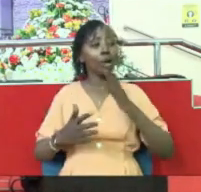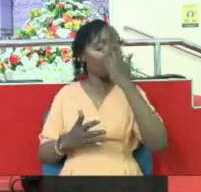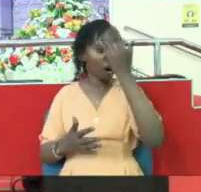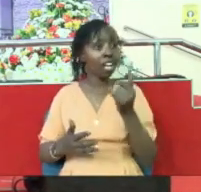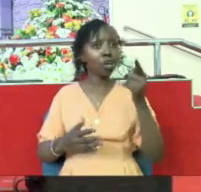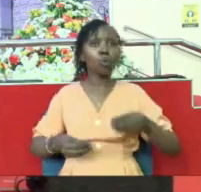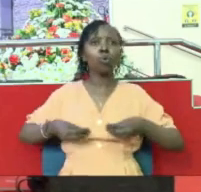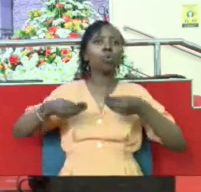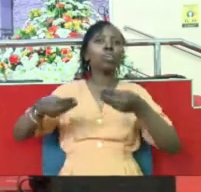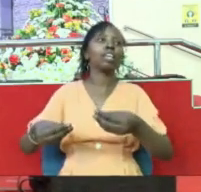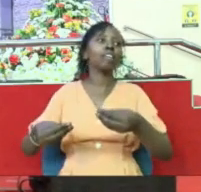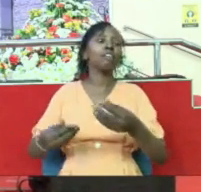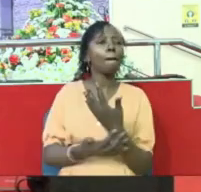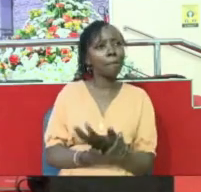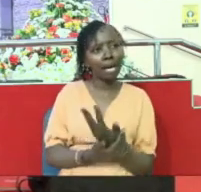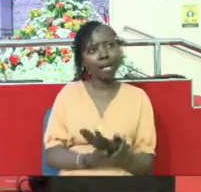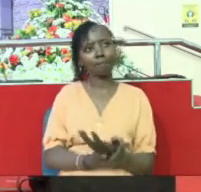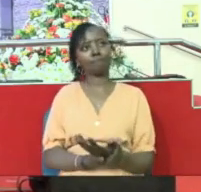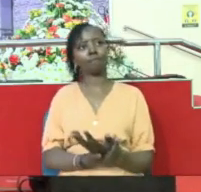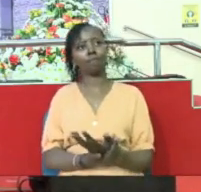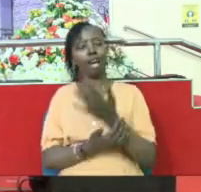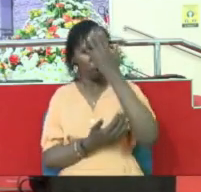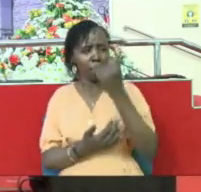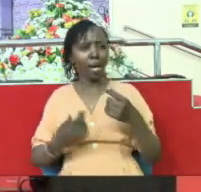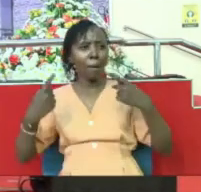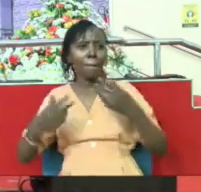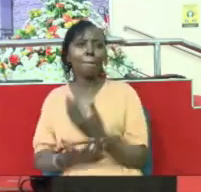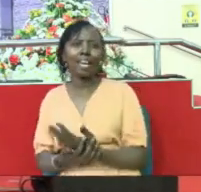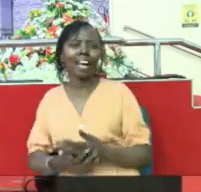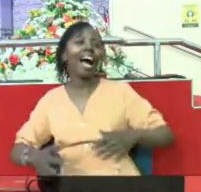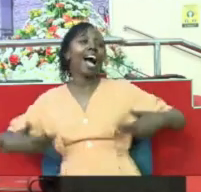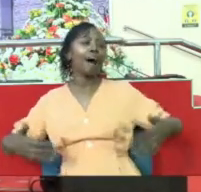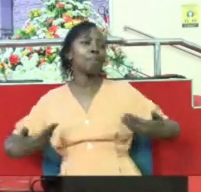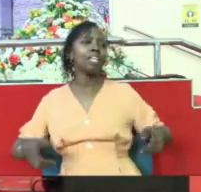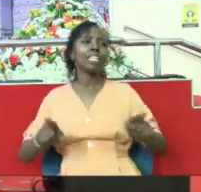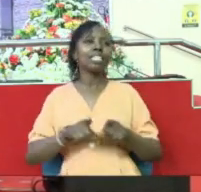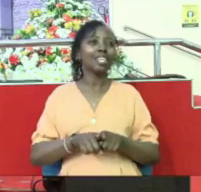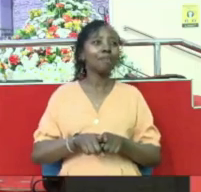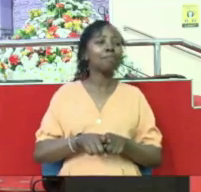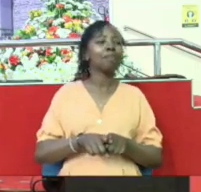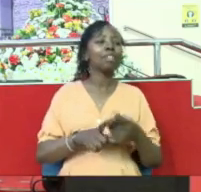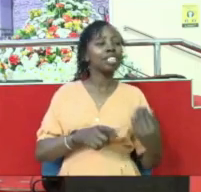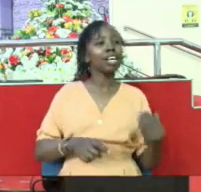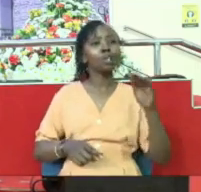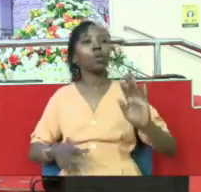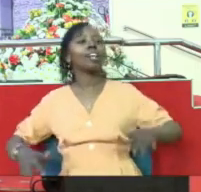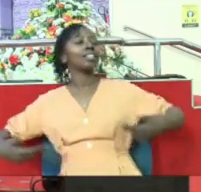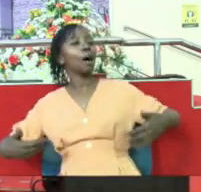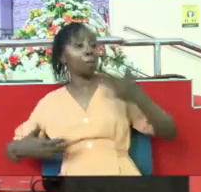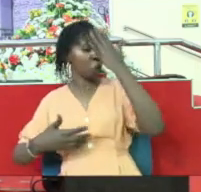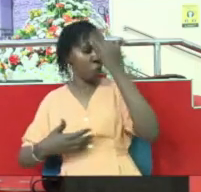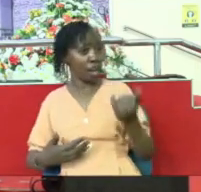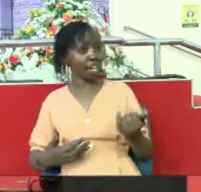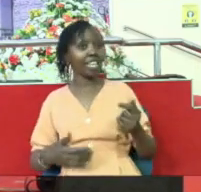20. The guy got so happy. Your child is so happy. Because when you give,